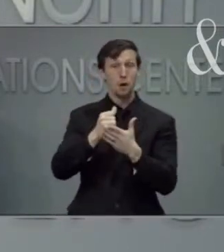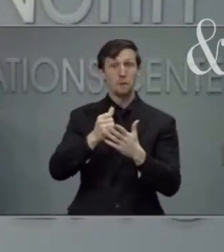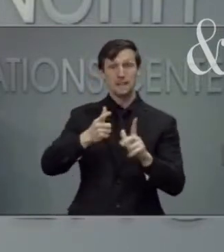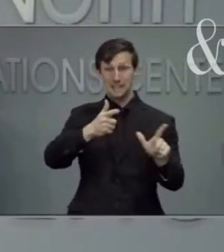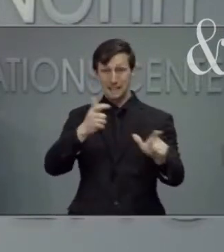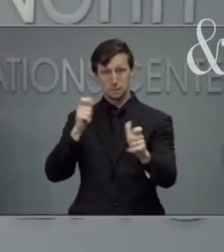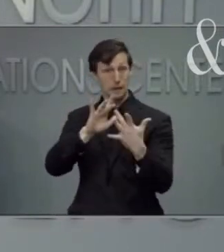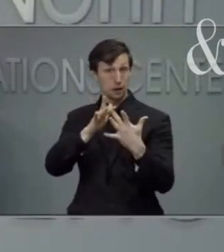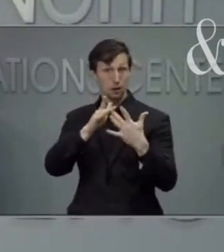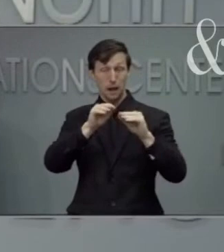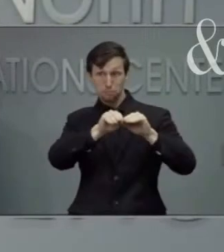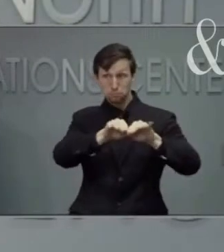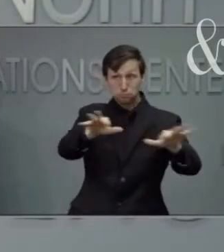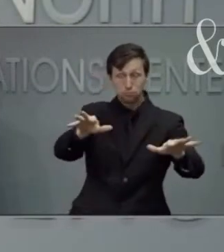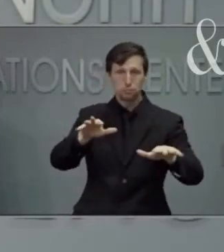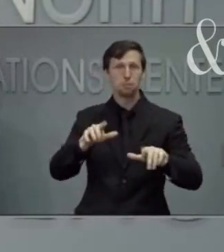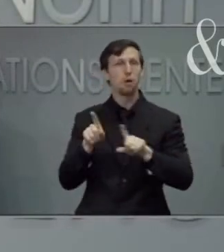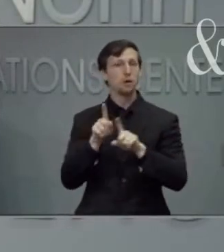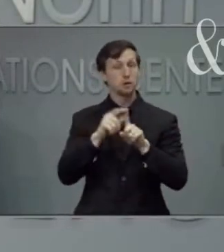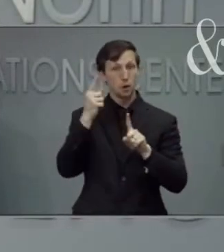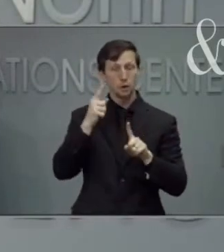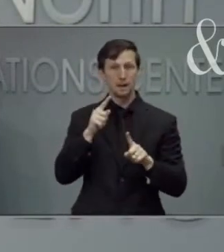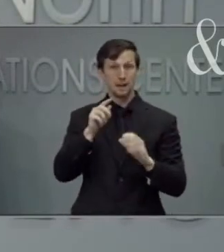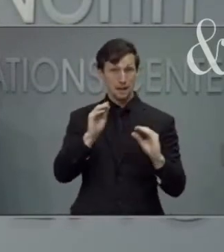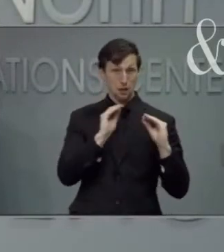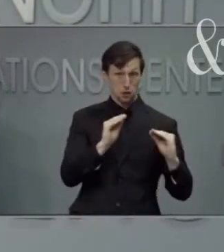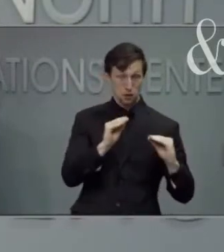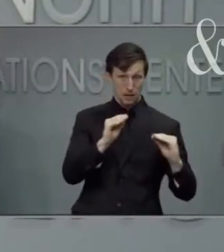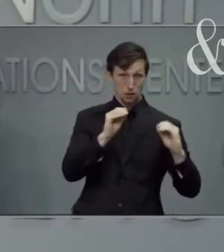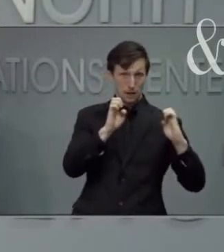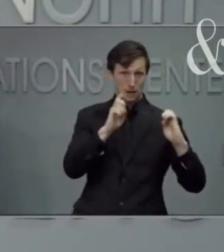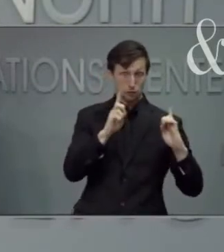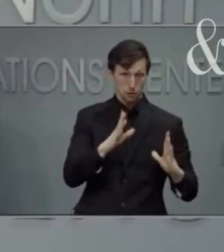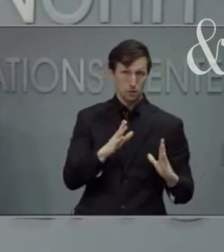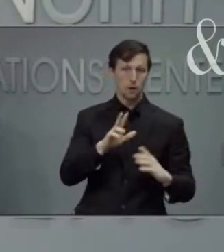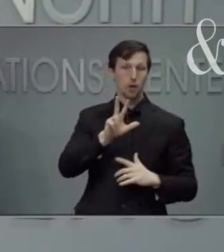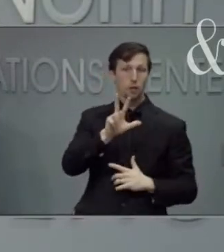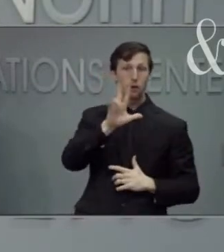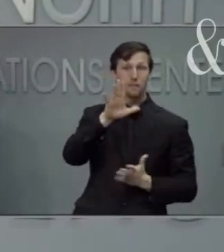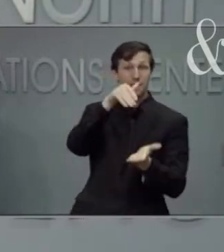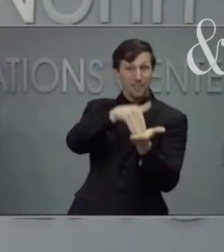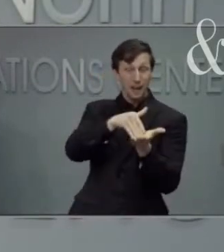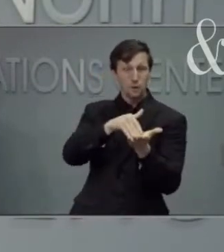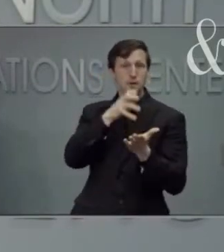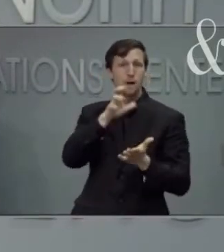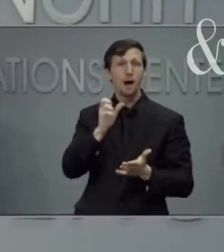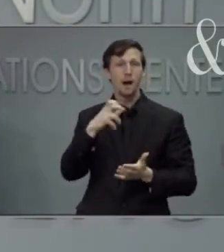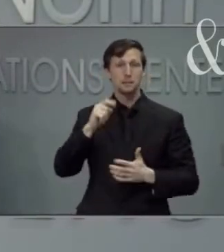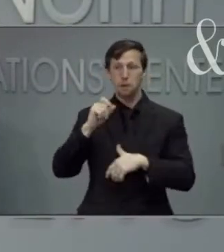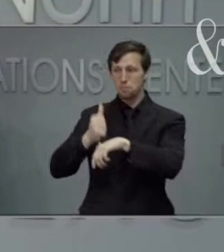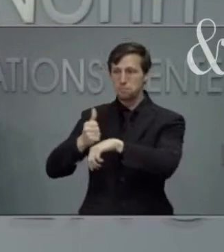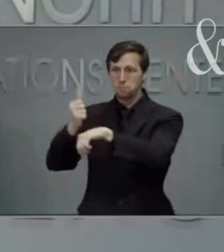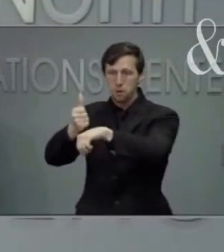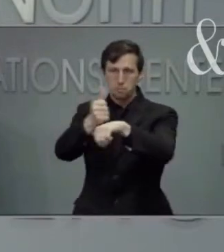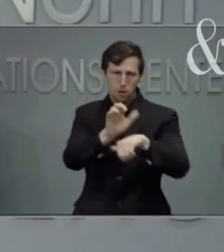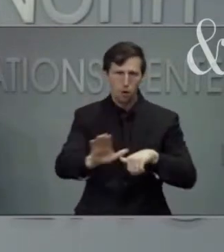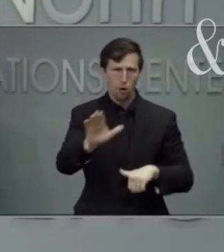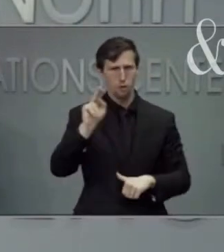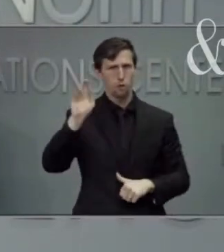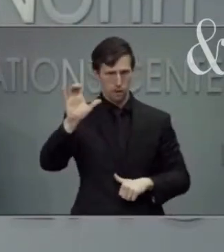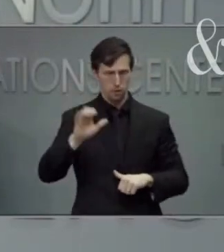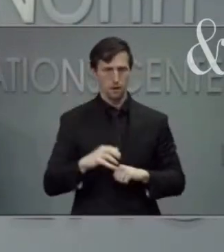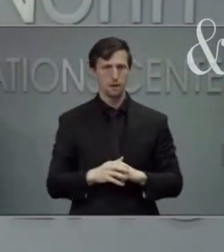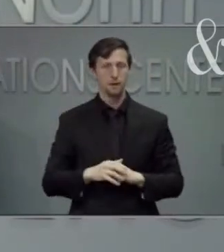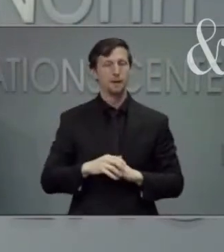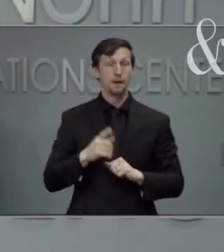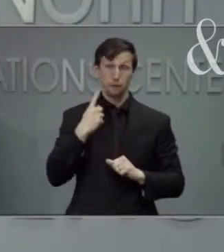for 35,000 hotspots for education. Now, we need a significant bond package for a long-term fix, and